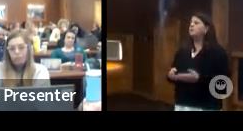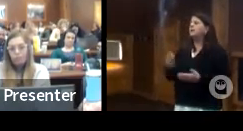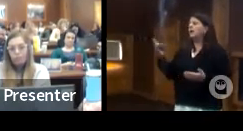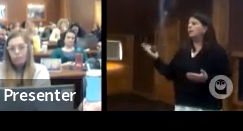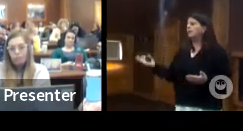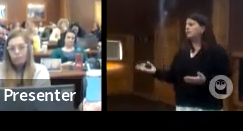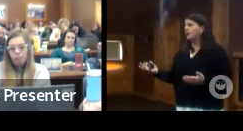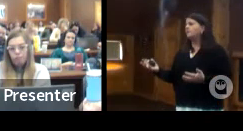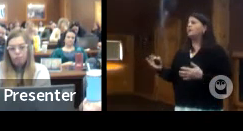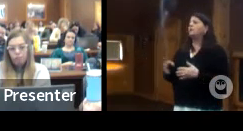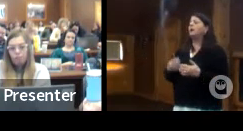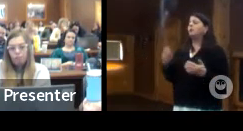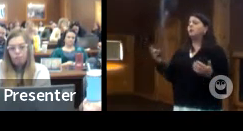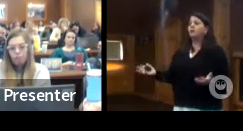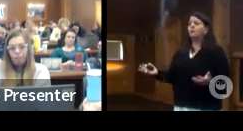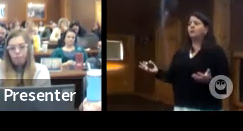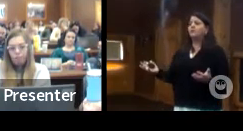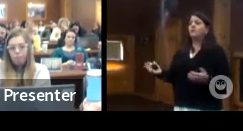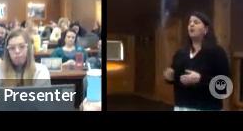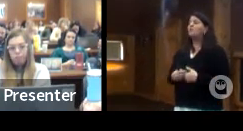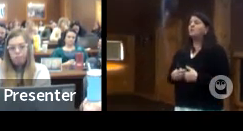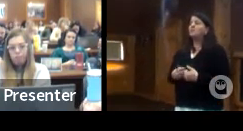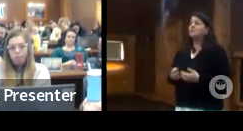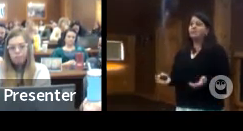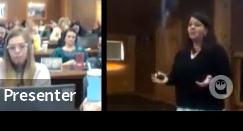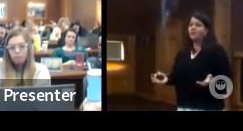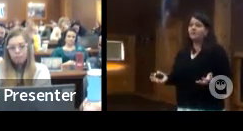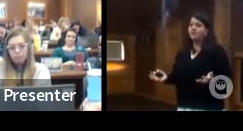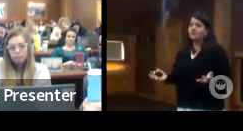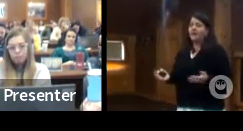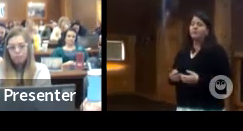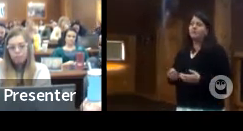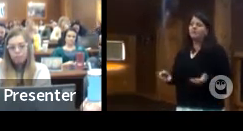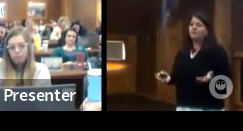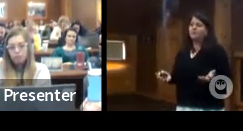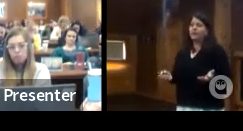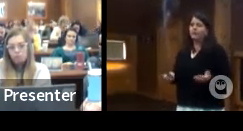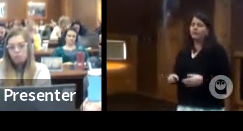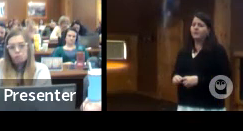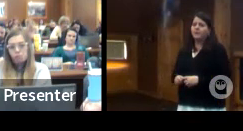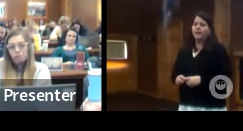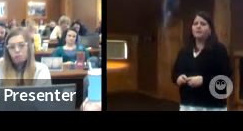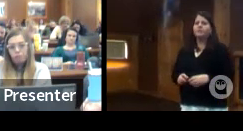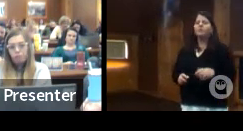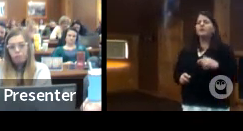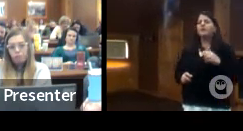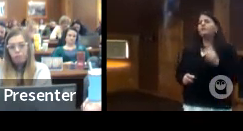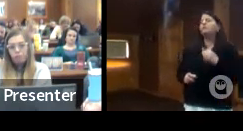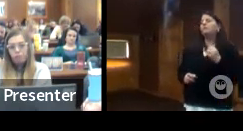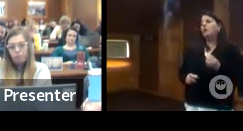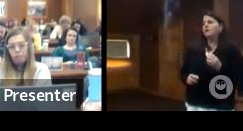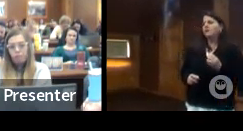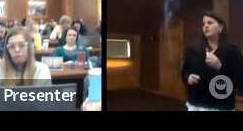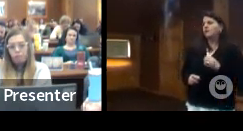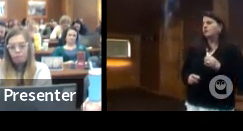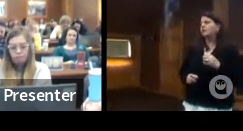information means and how we're going to offset it or how we're going to argue against it or how it's just clearly not relevant, how it just doesn't matter. So if